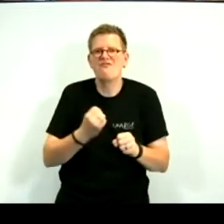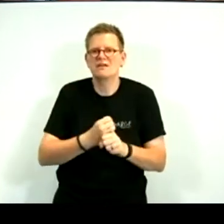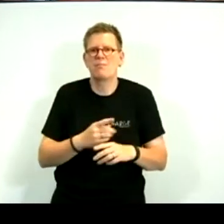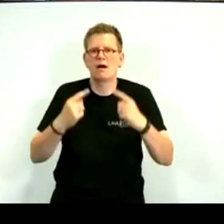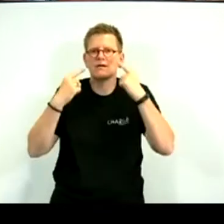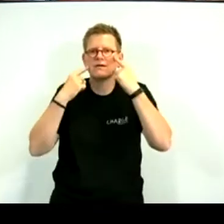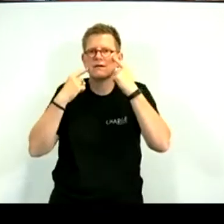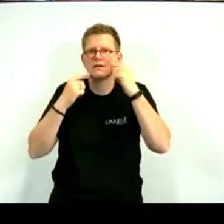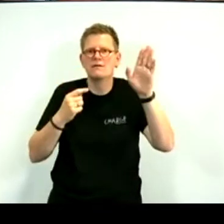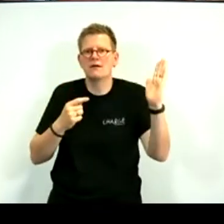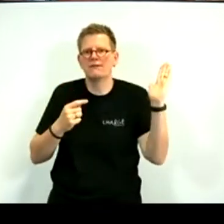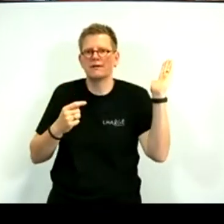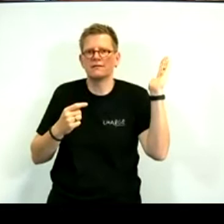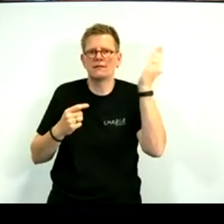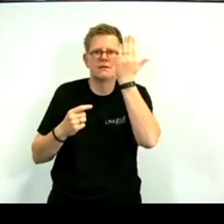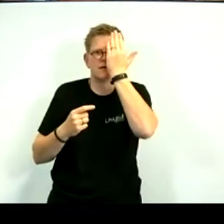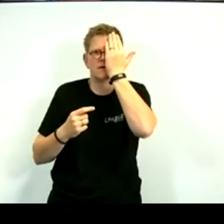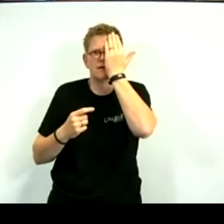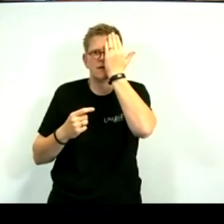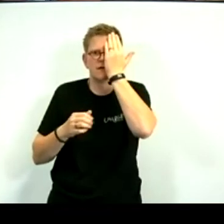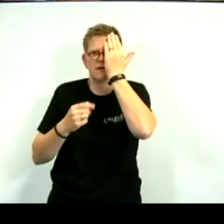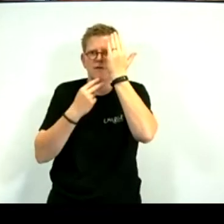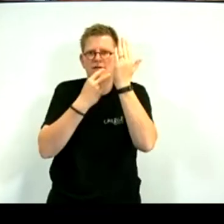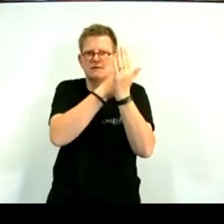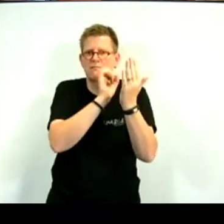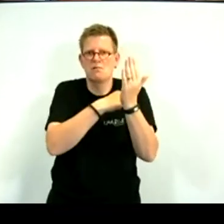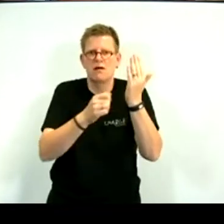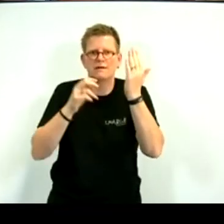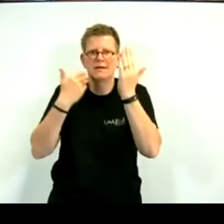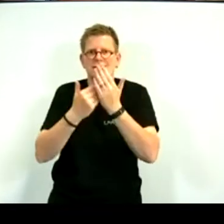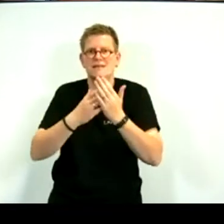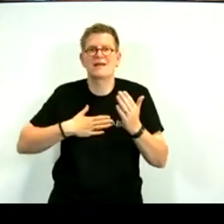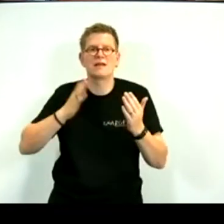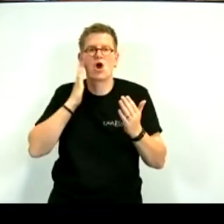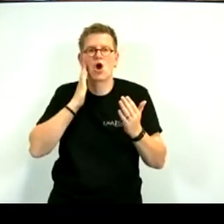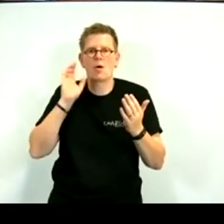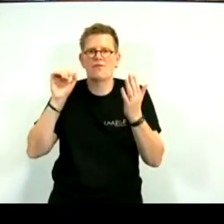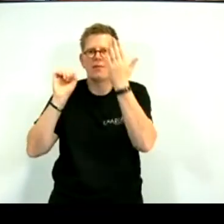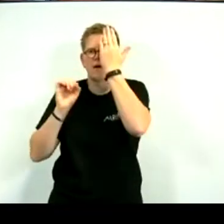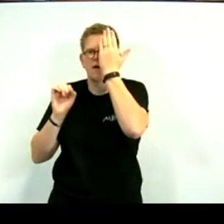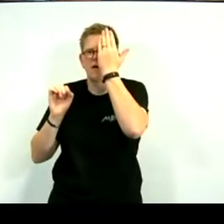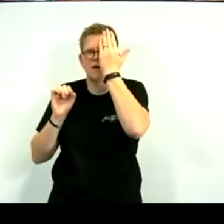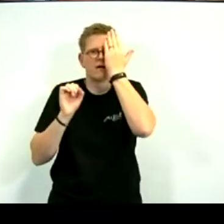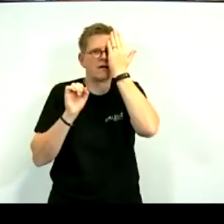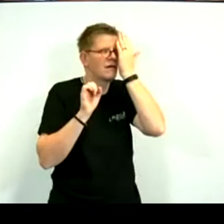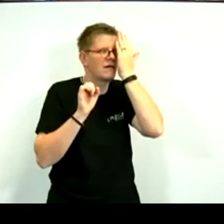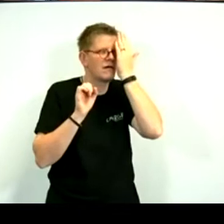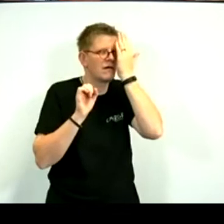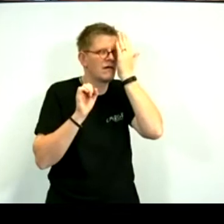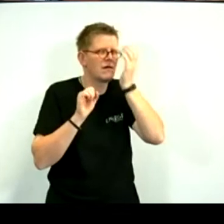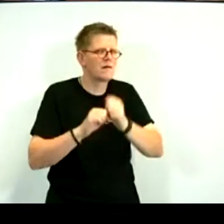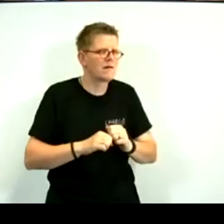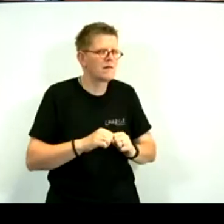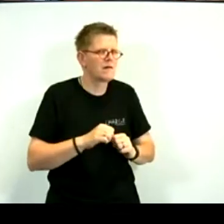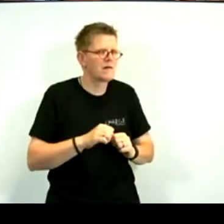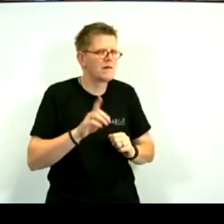visual field. So I turn my head a little bit to bring that visual field over to help me see on the left side a bit.